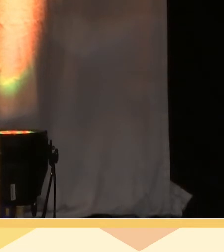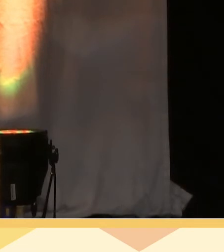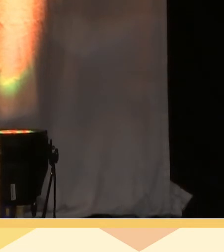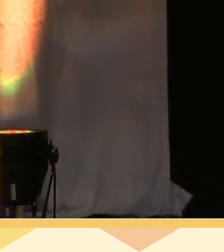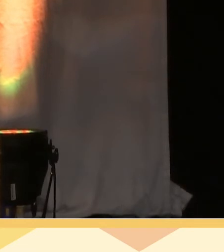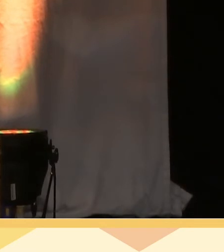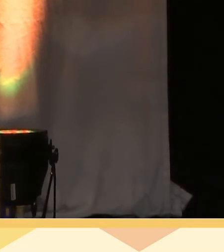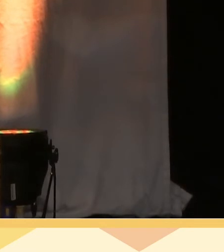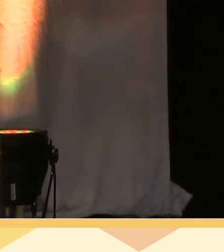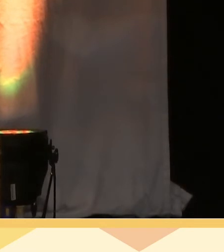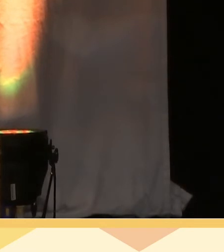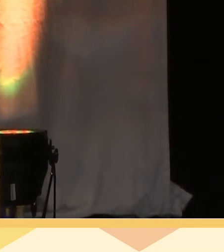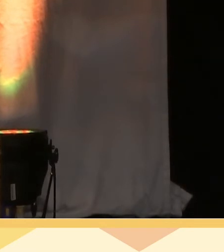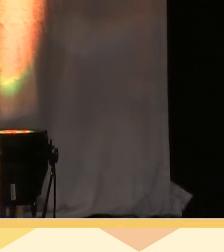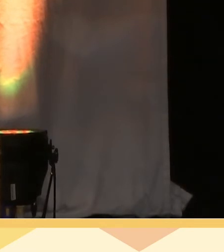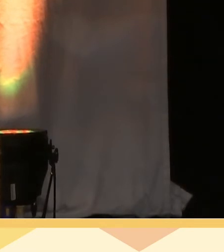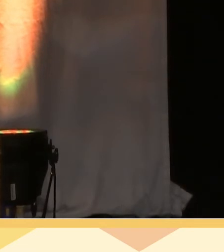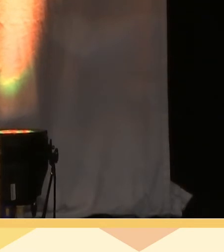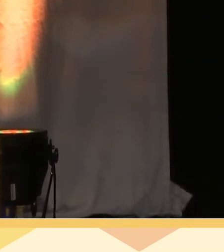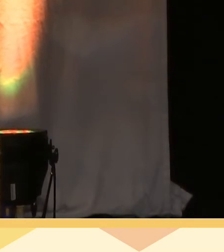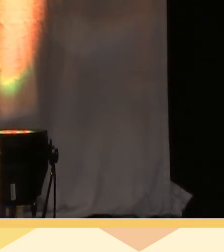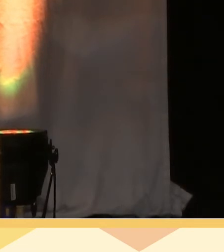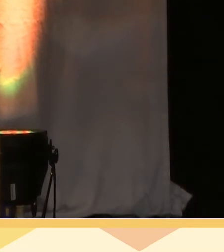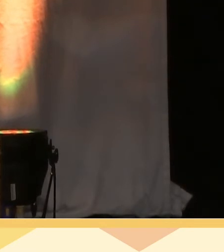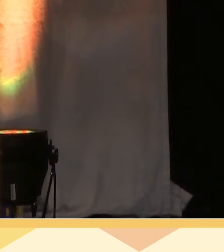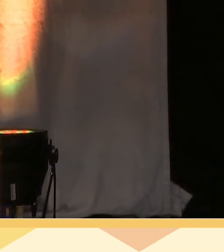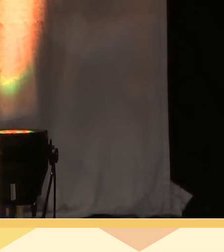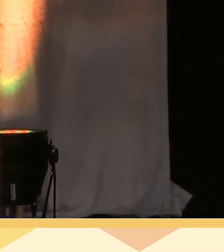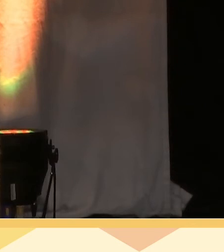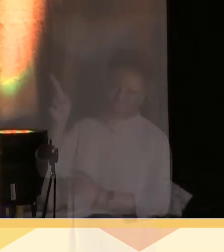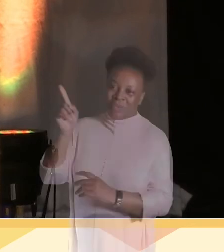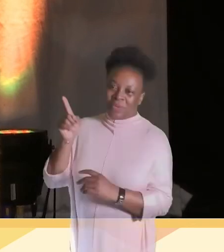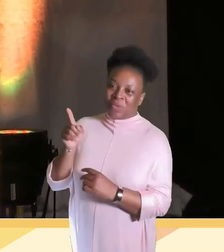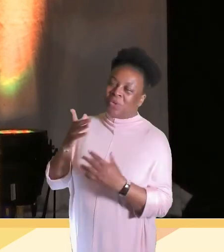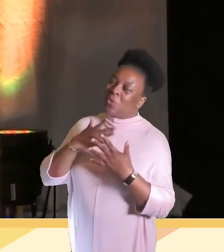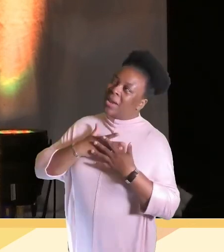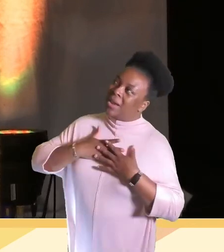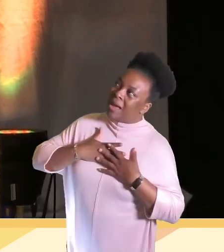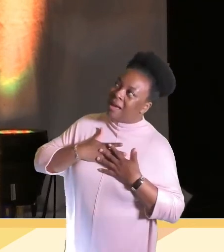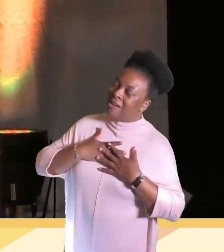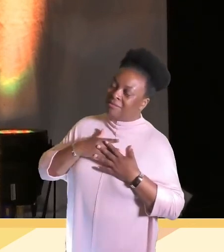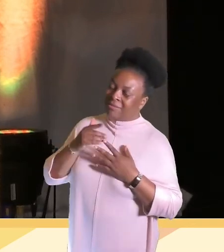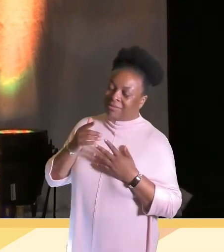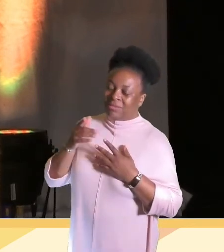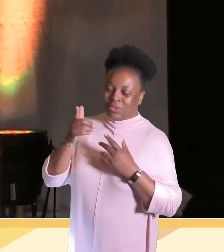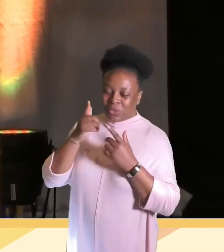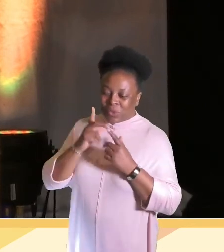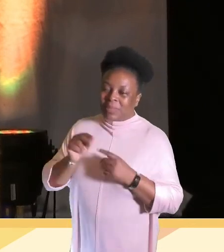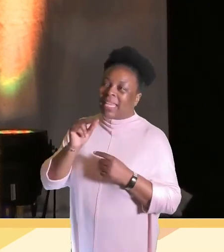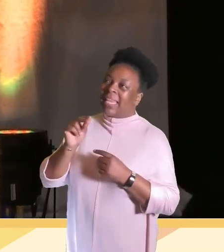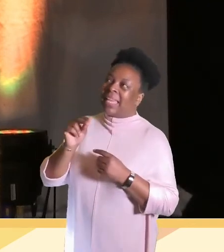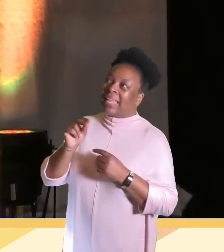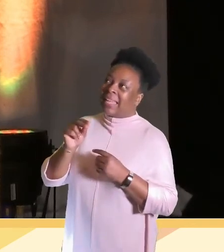God who loves to speak, we think with gratitude of those whose words have